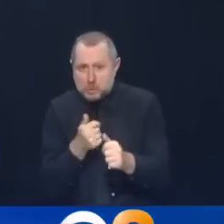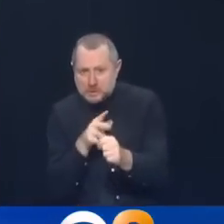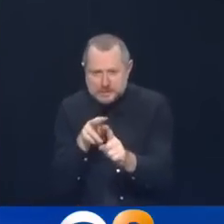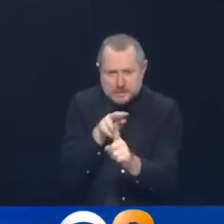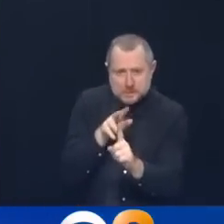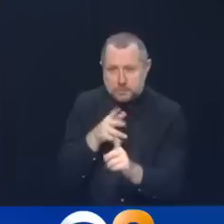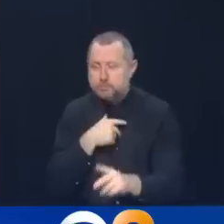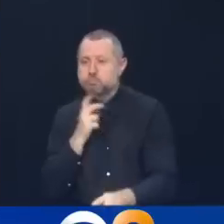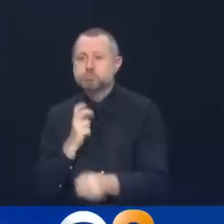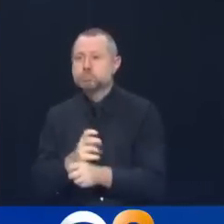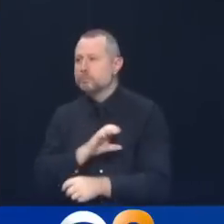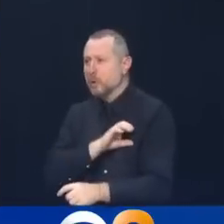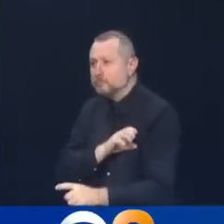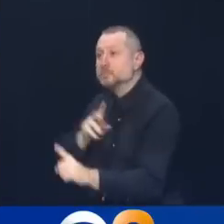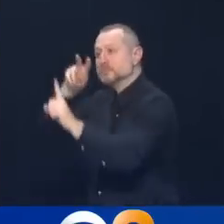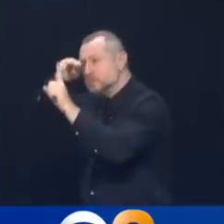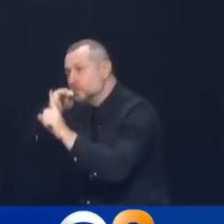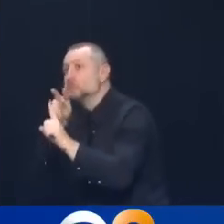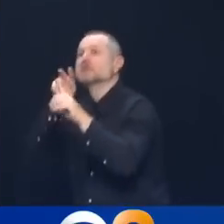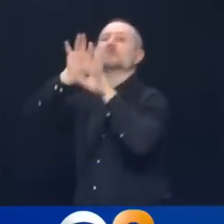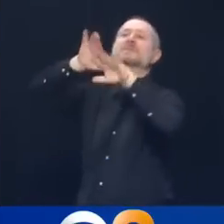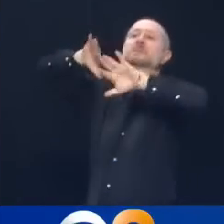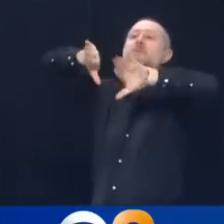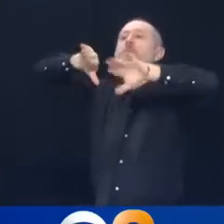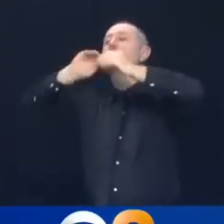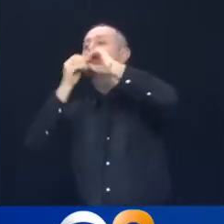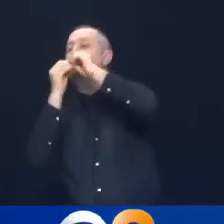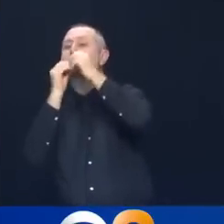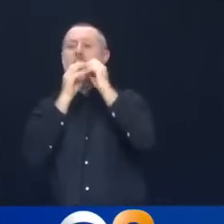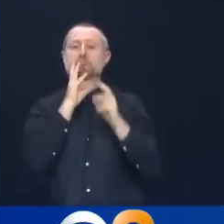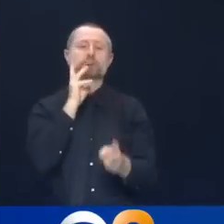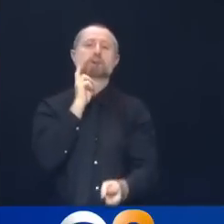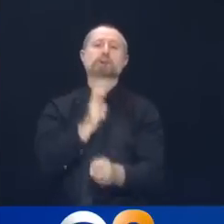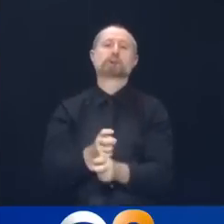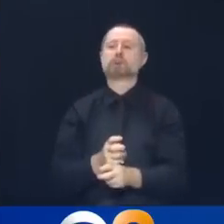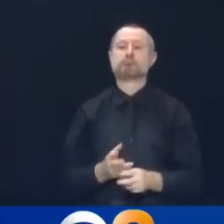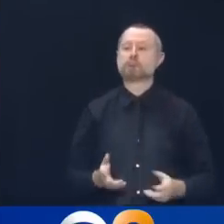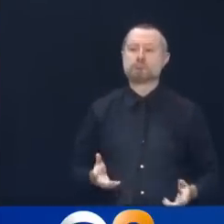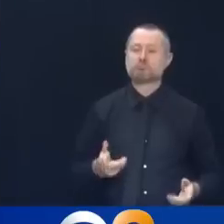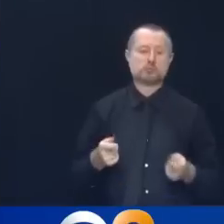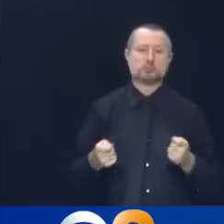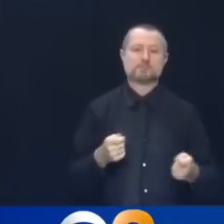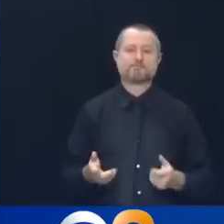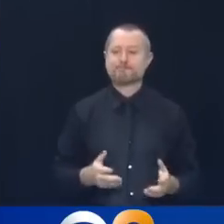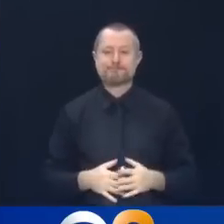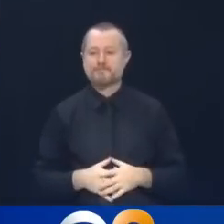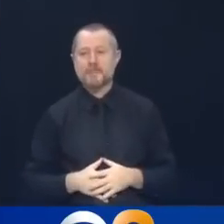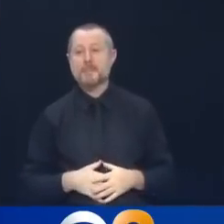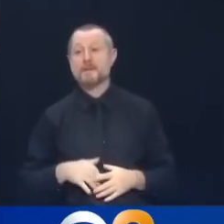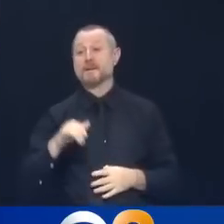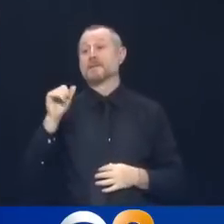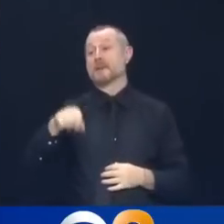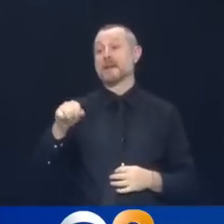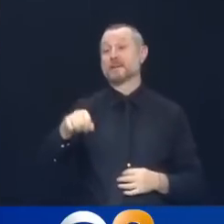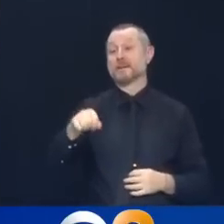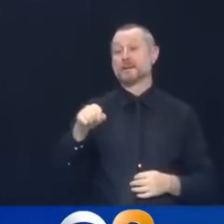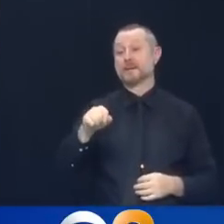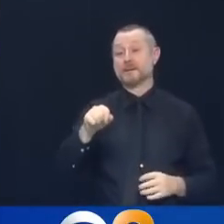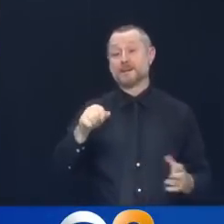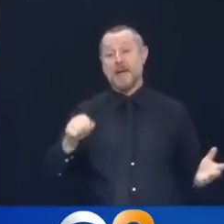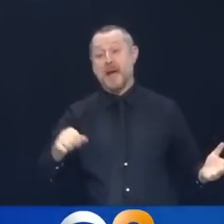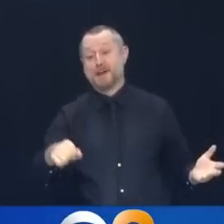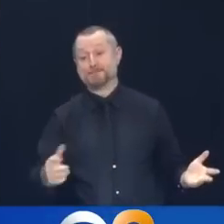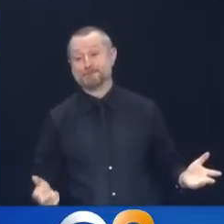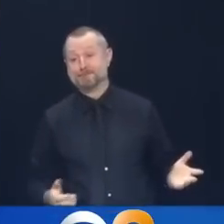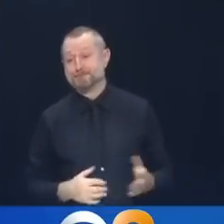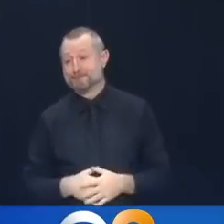very hard to regulate, and it's very hard to police. So, yeah, is it hard to